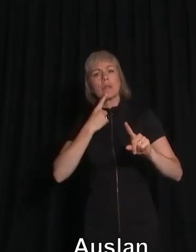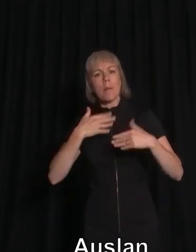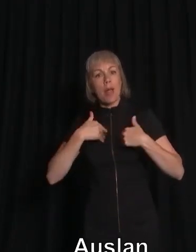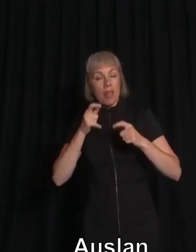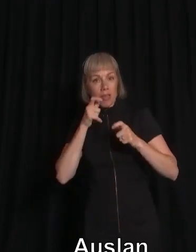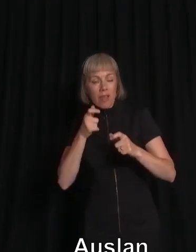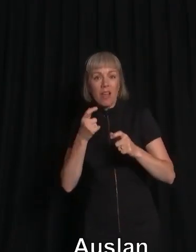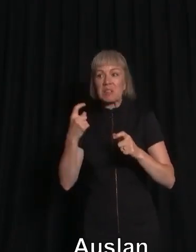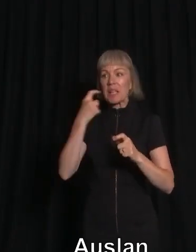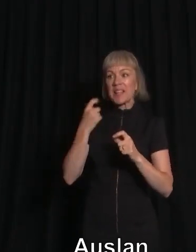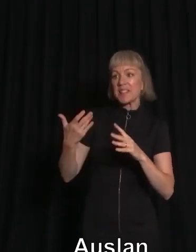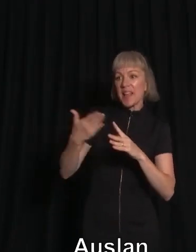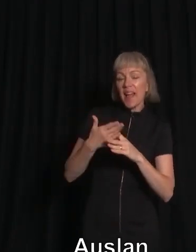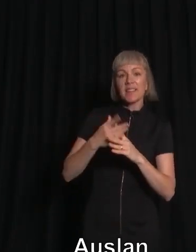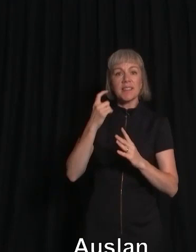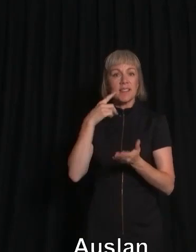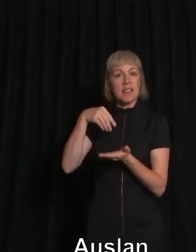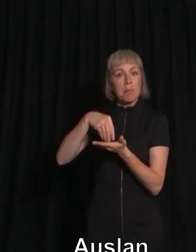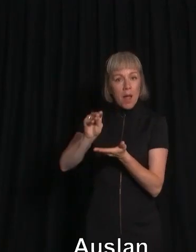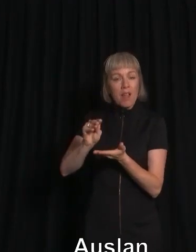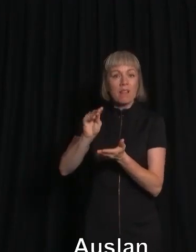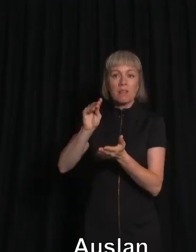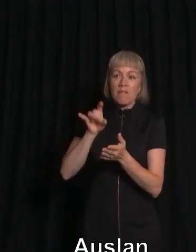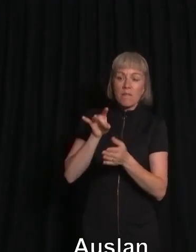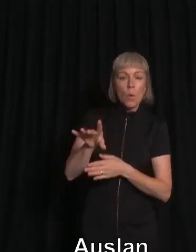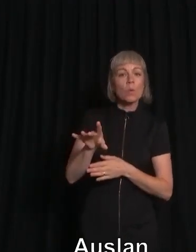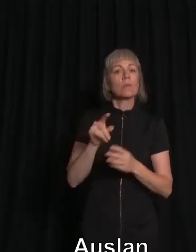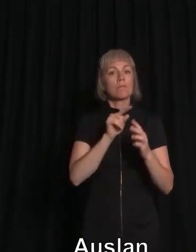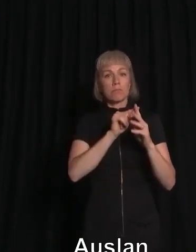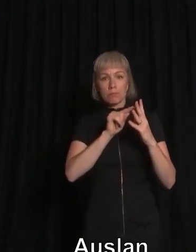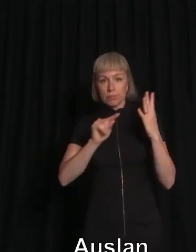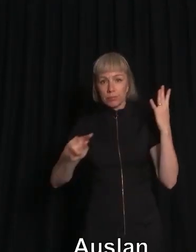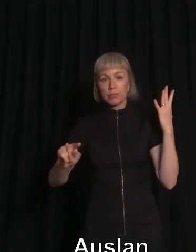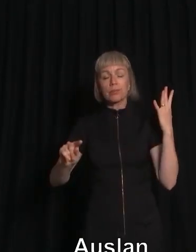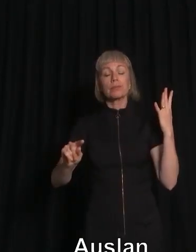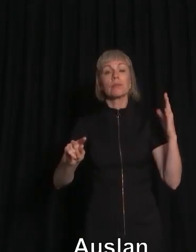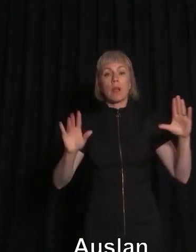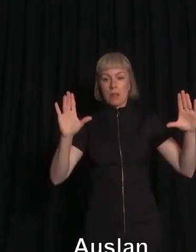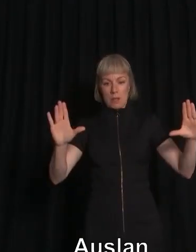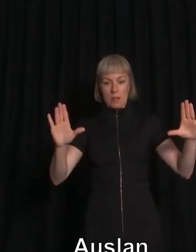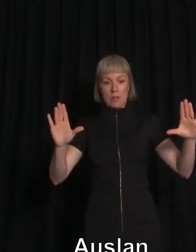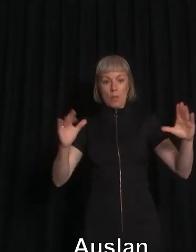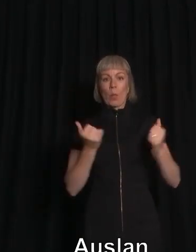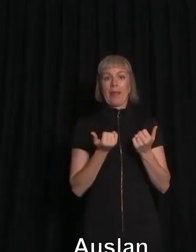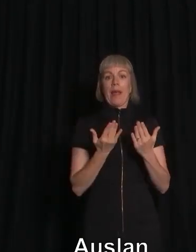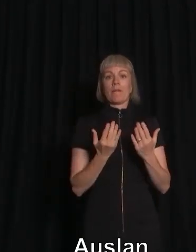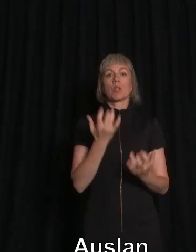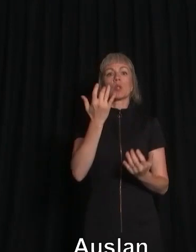and accessibility of that healthcare. And we scored the EU countries on a